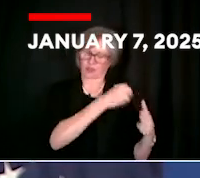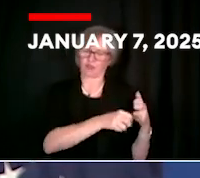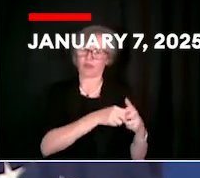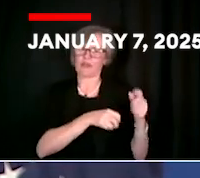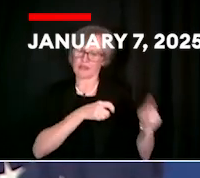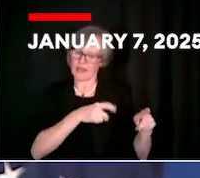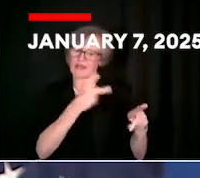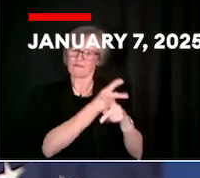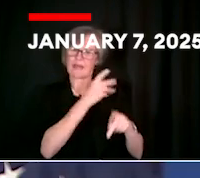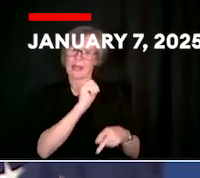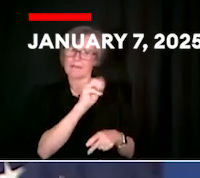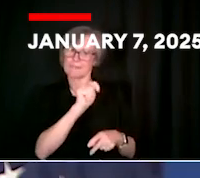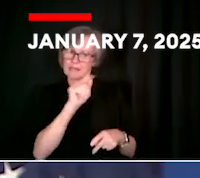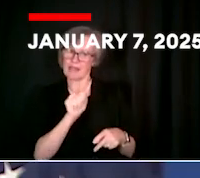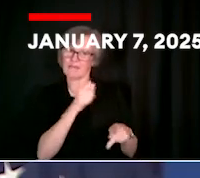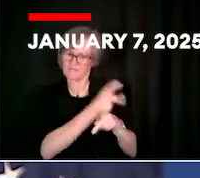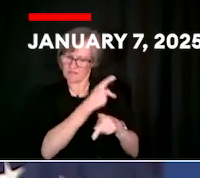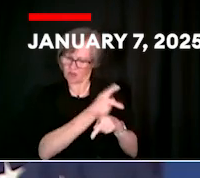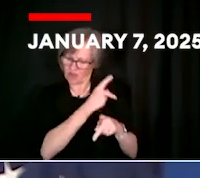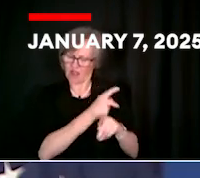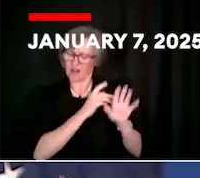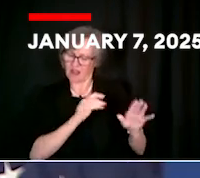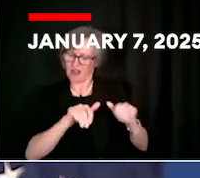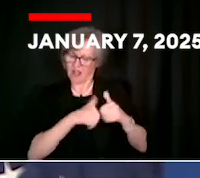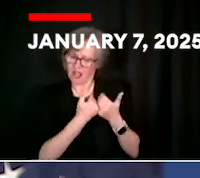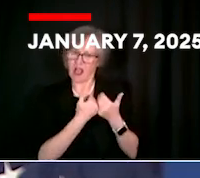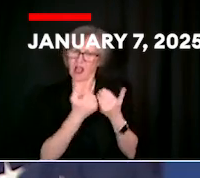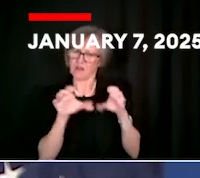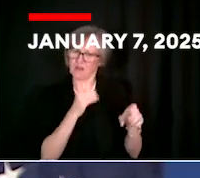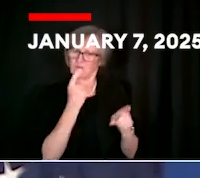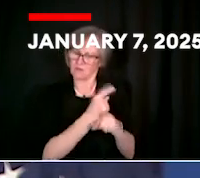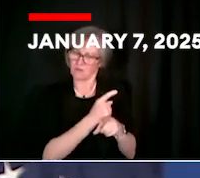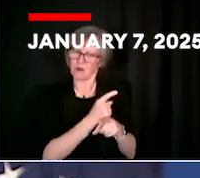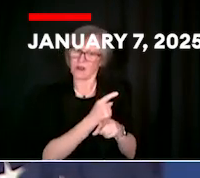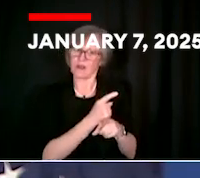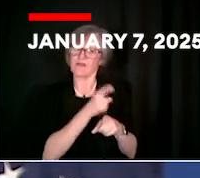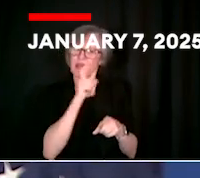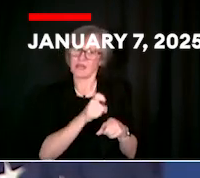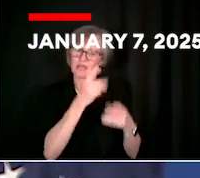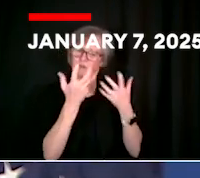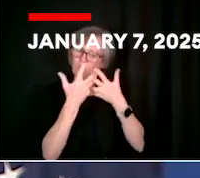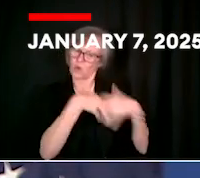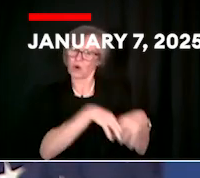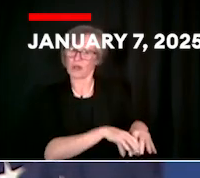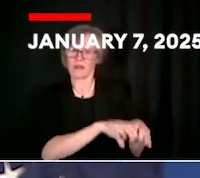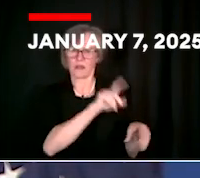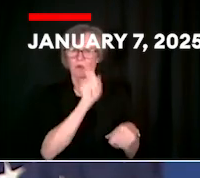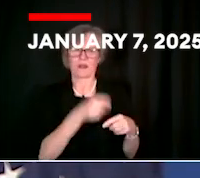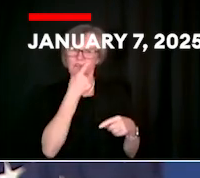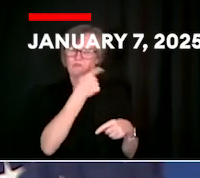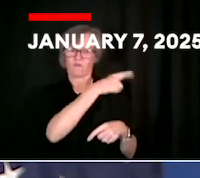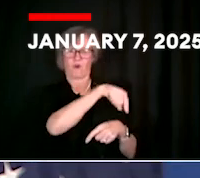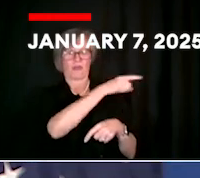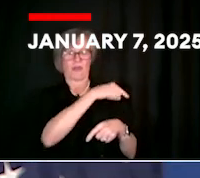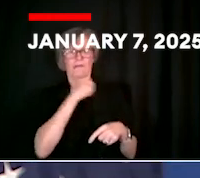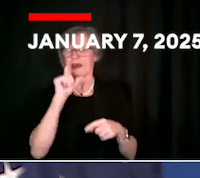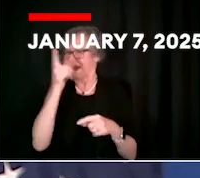the MTA out, figure out how it's going to be done correctly, and they need to work that through. And that's a question for them. That's not a question for